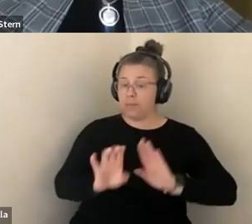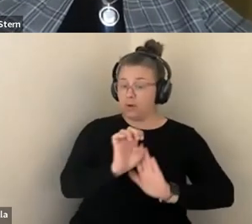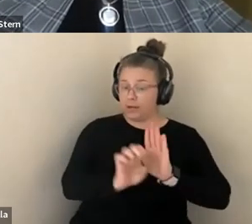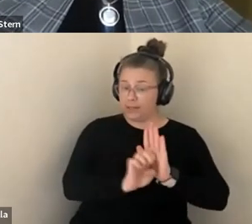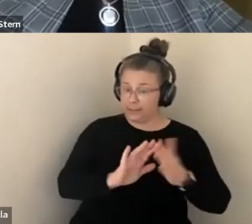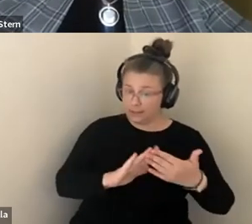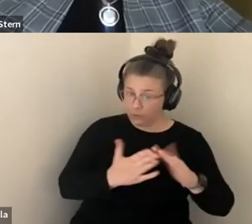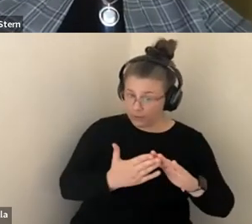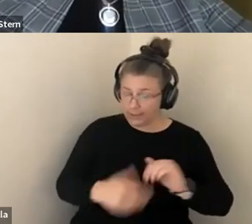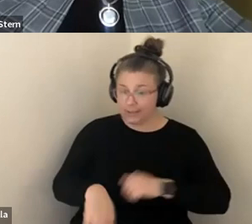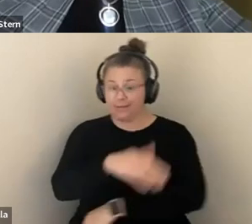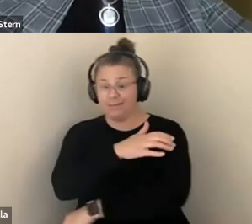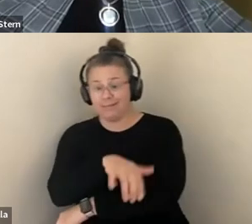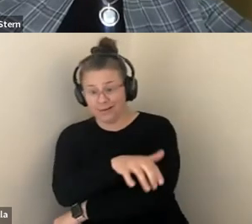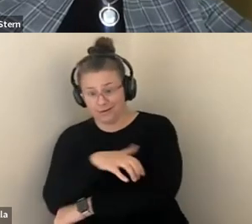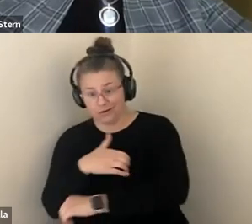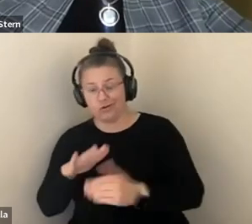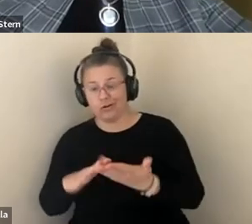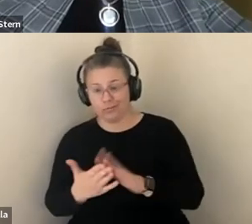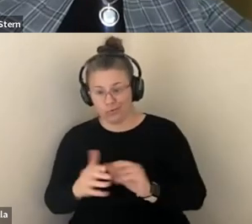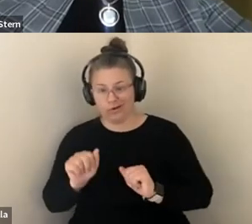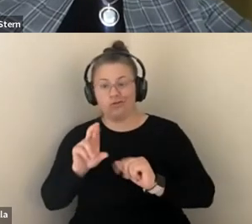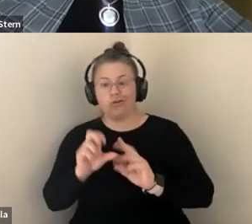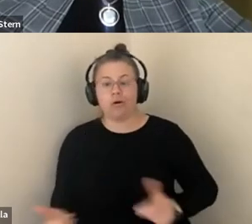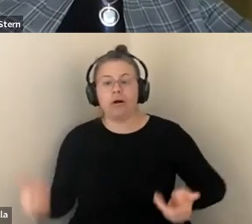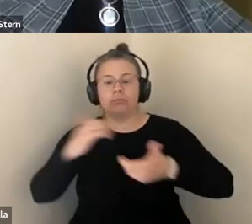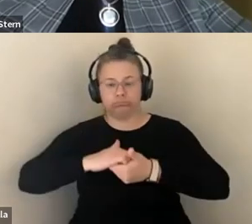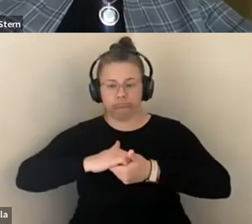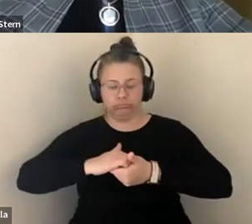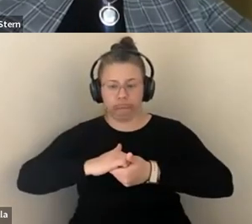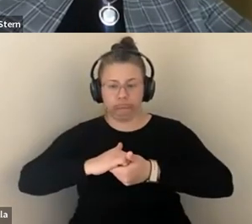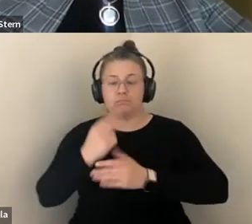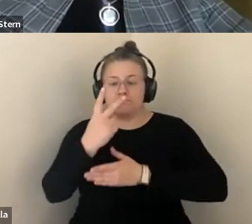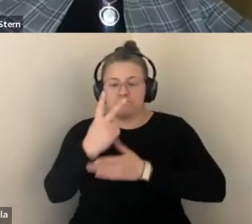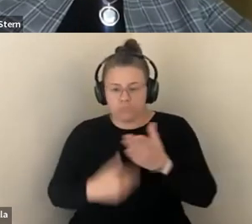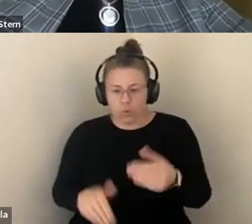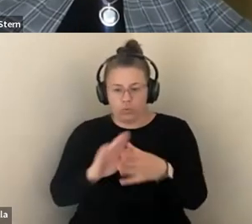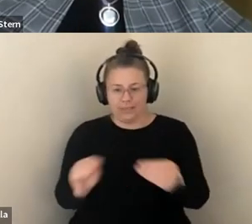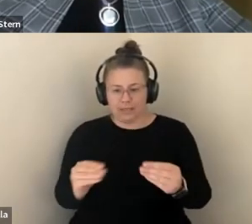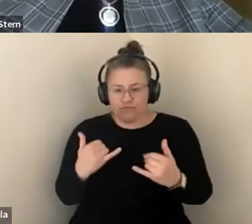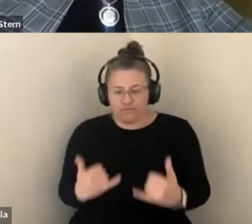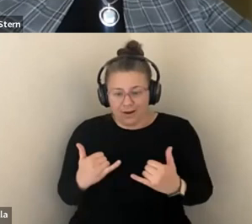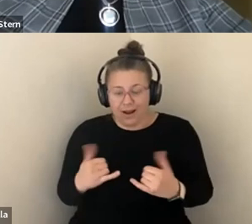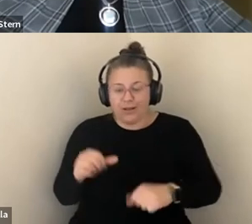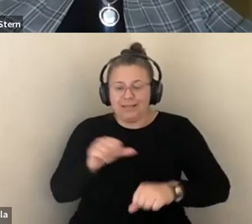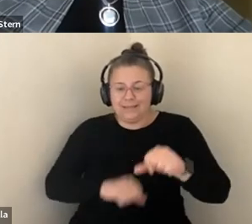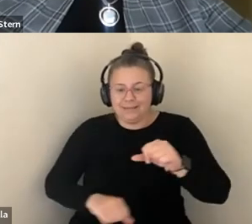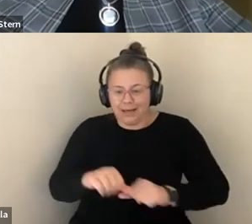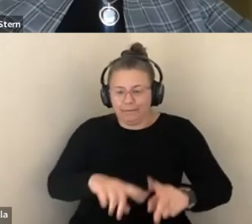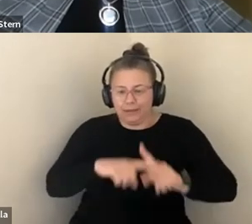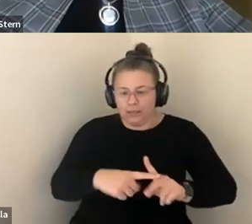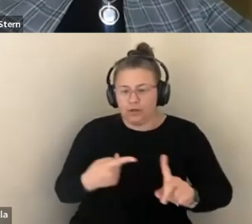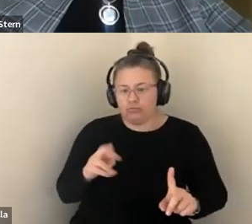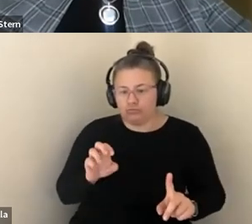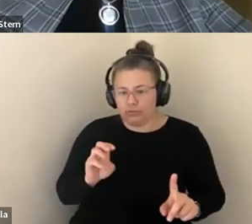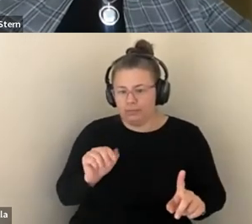community are speaking in one voice that it is scientifically premature and therefore ethically irresponsible to offer this to